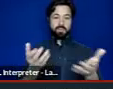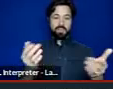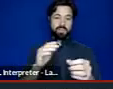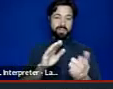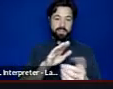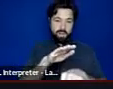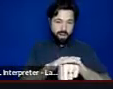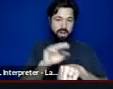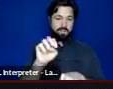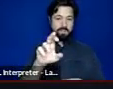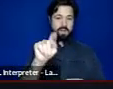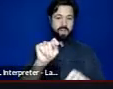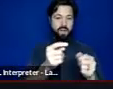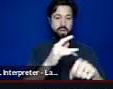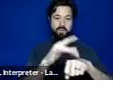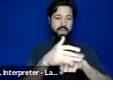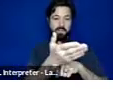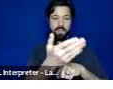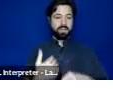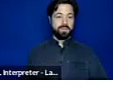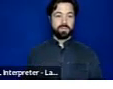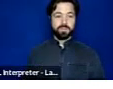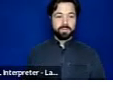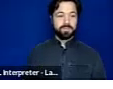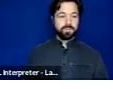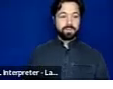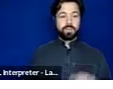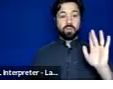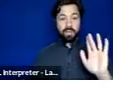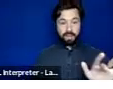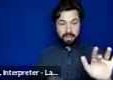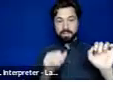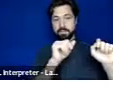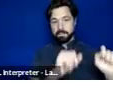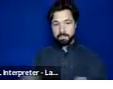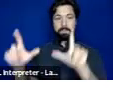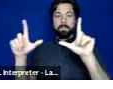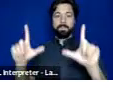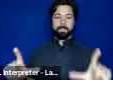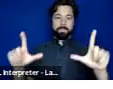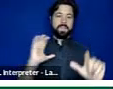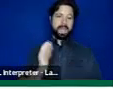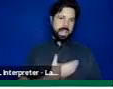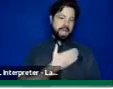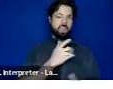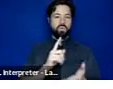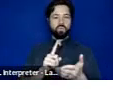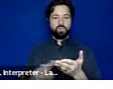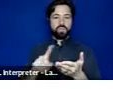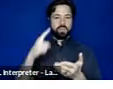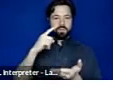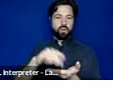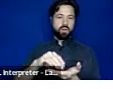Merlot that people can look at. And we click on it and it takes us to our Research for College